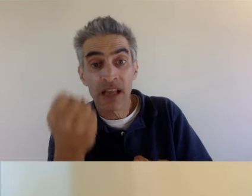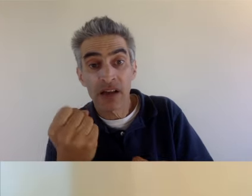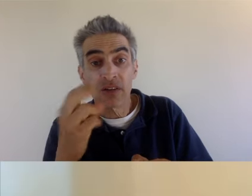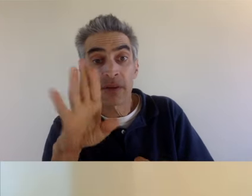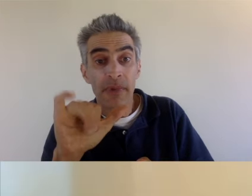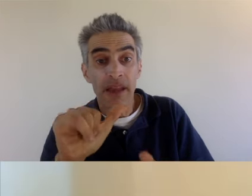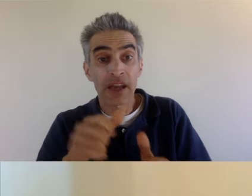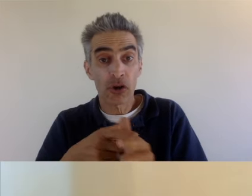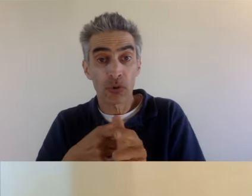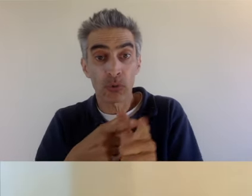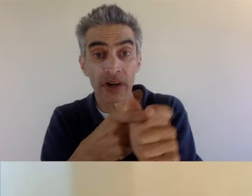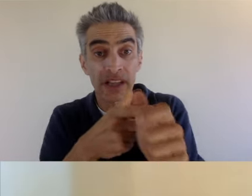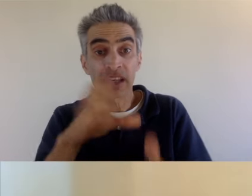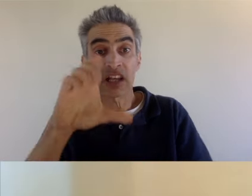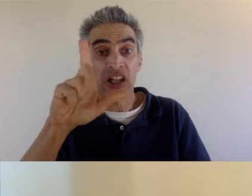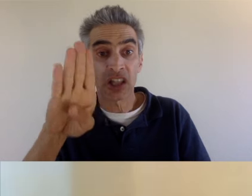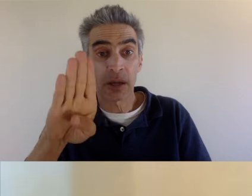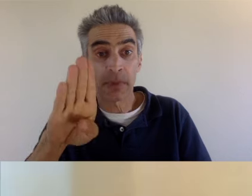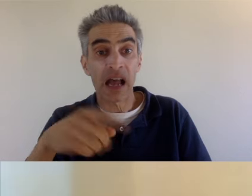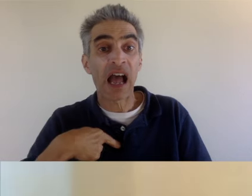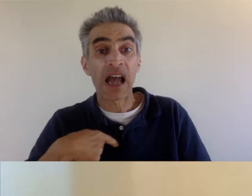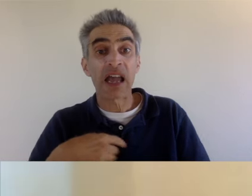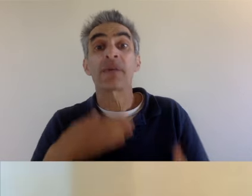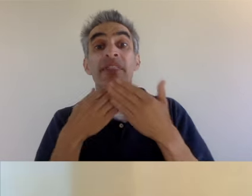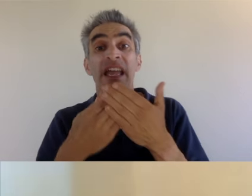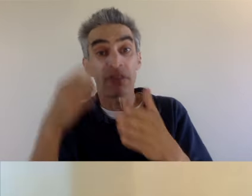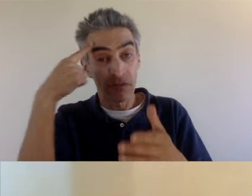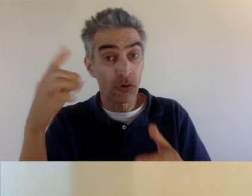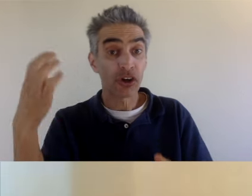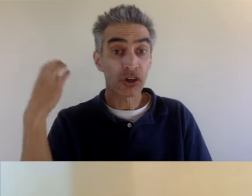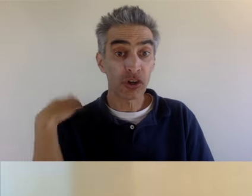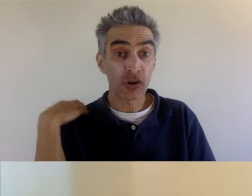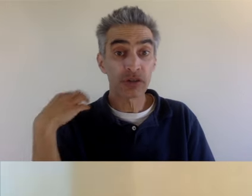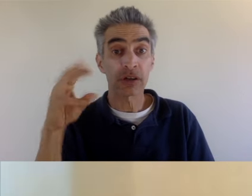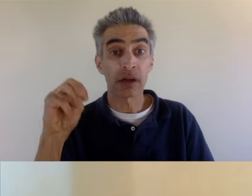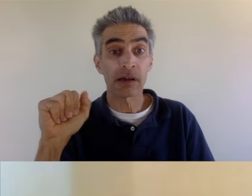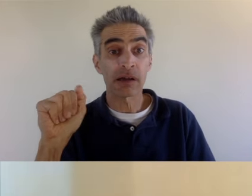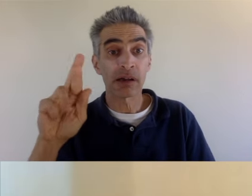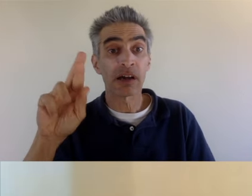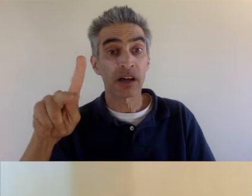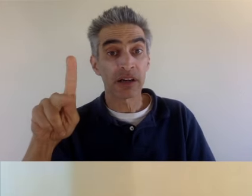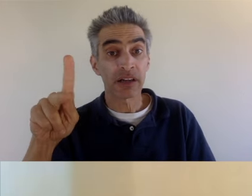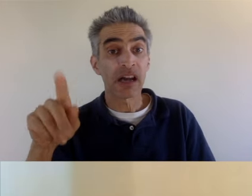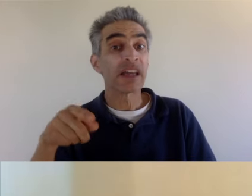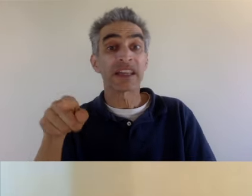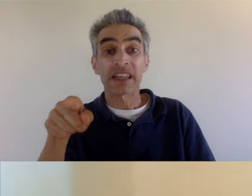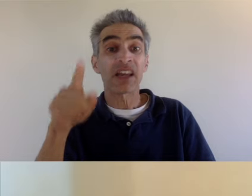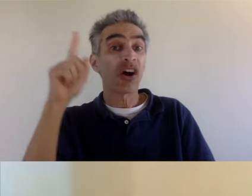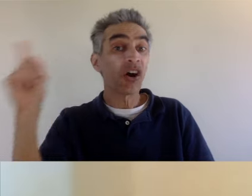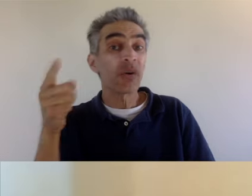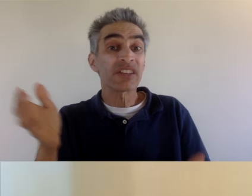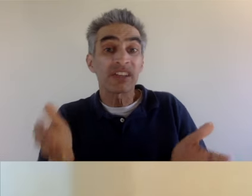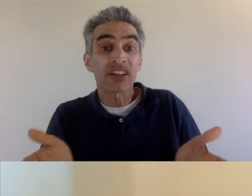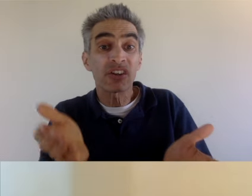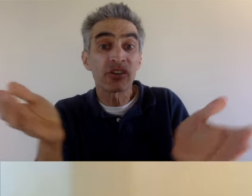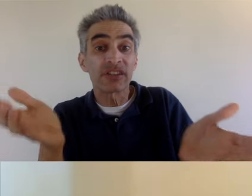Club. I'm really like grateful to Coach Mark for his encouragement, and he encourages me to keep training,